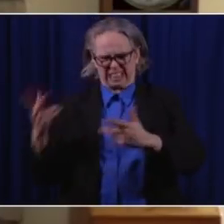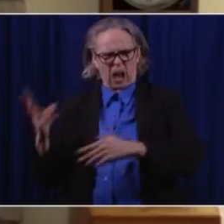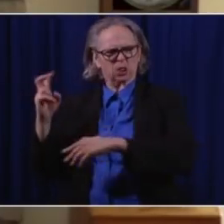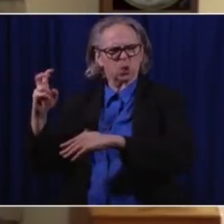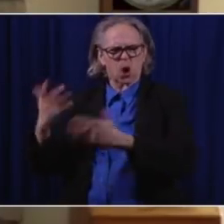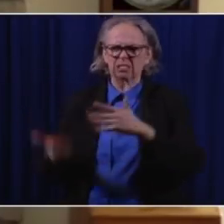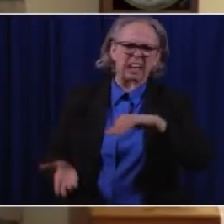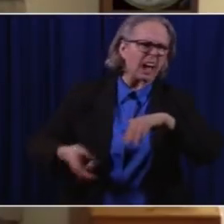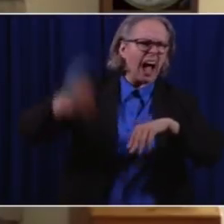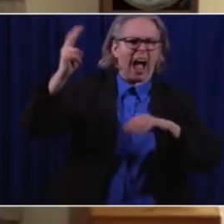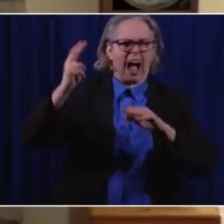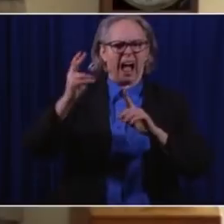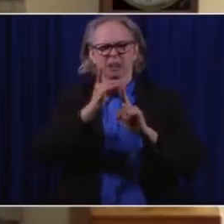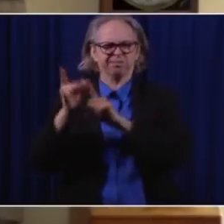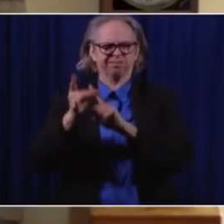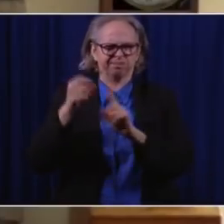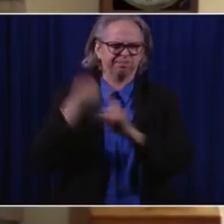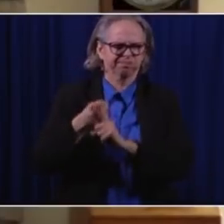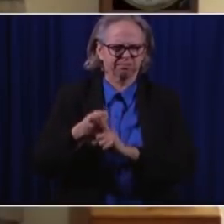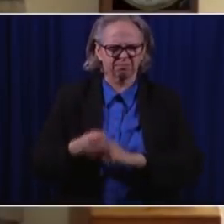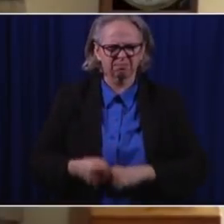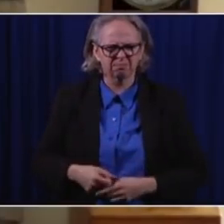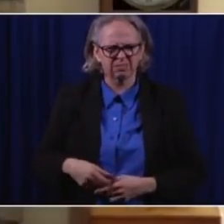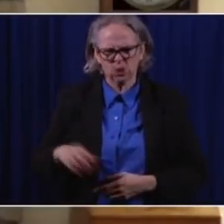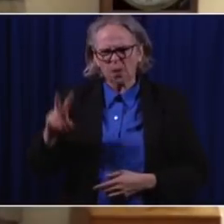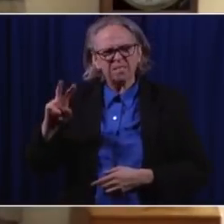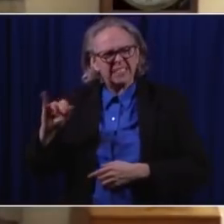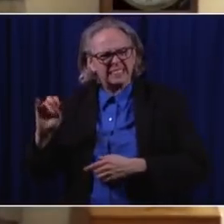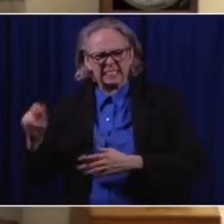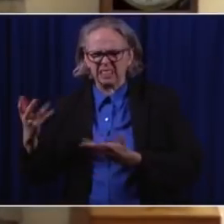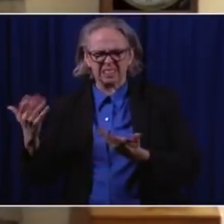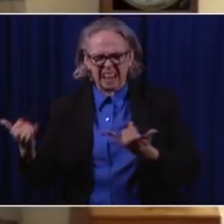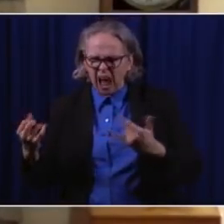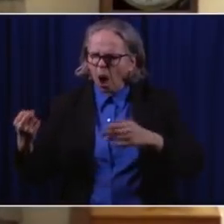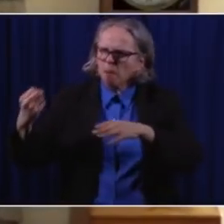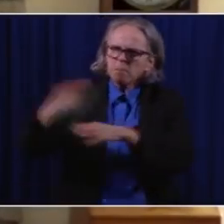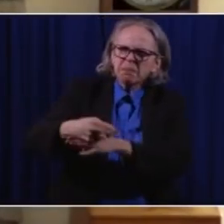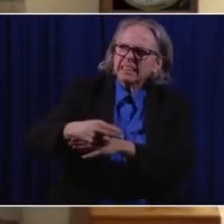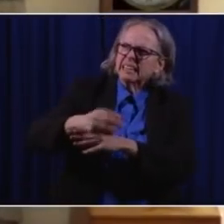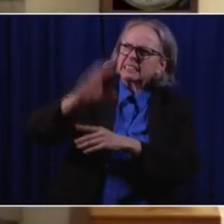almost double what the high incident level is. Eric, let's look at the next slide, please.